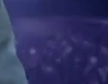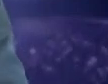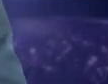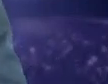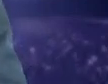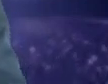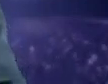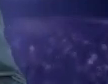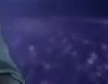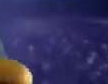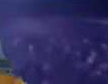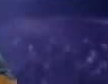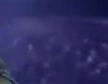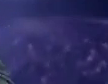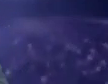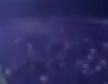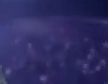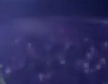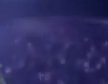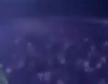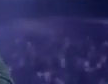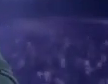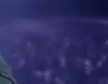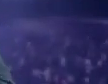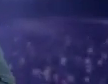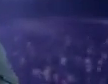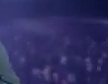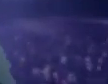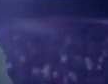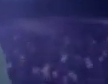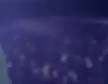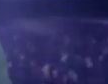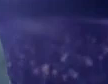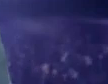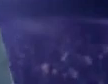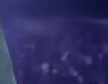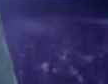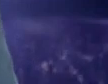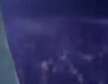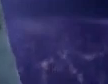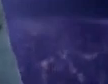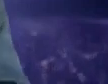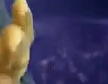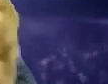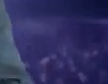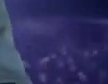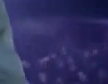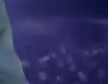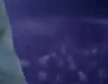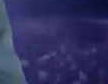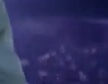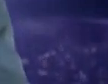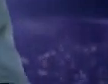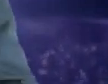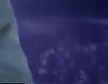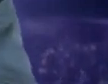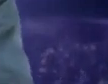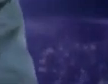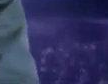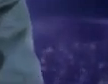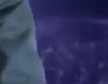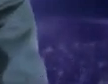a story. During the just concluded Global Workers Retreat, one of our pastors